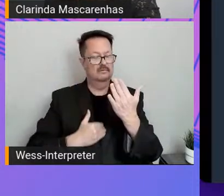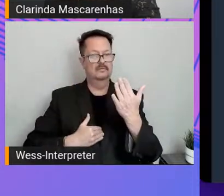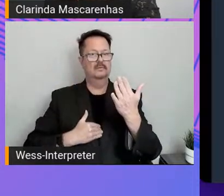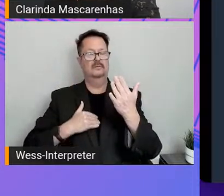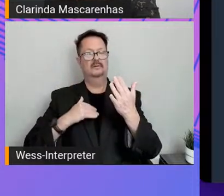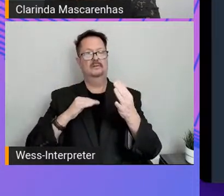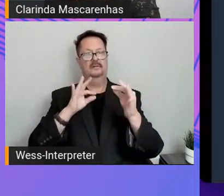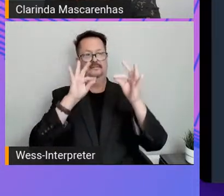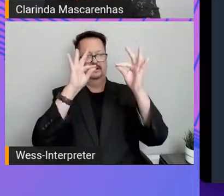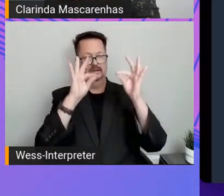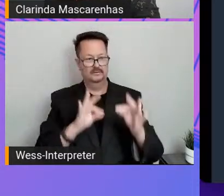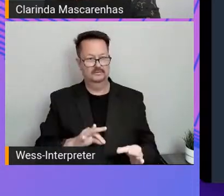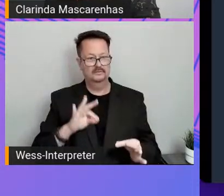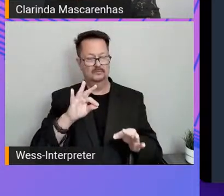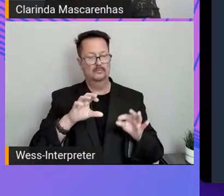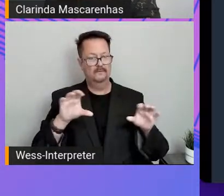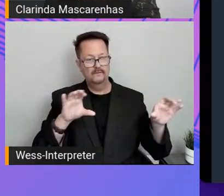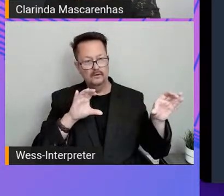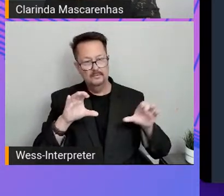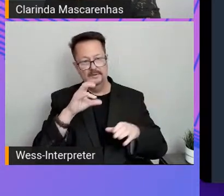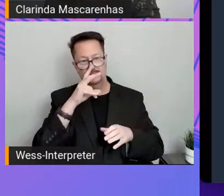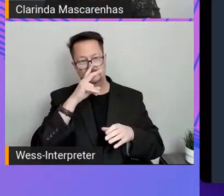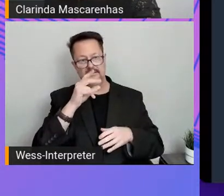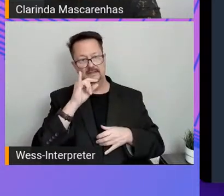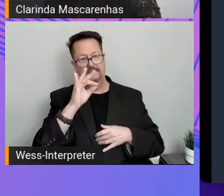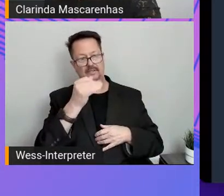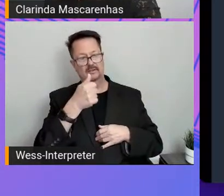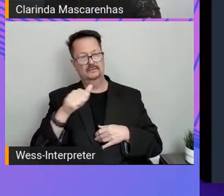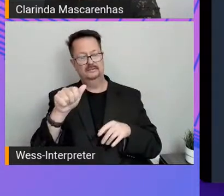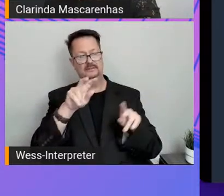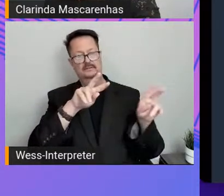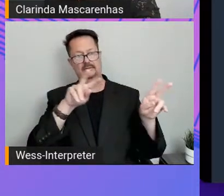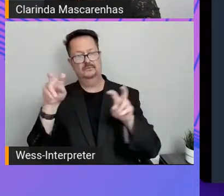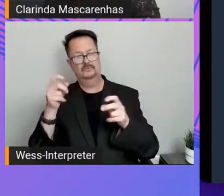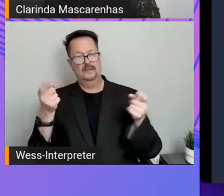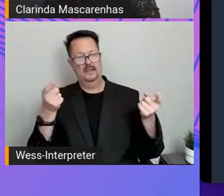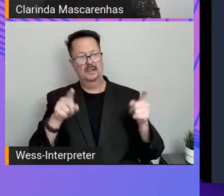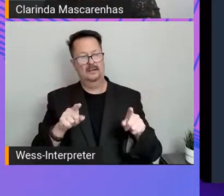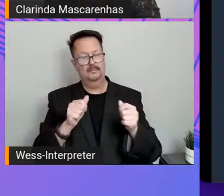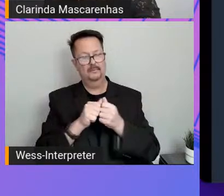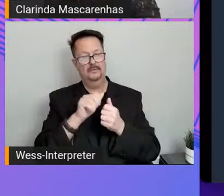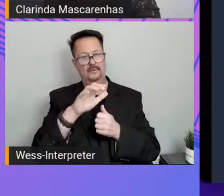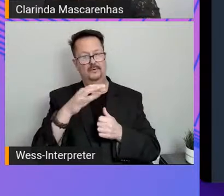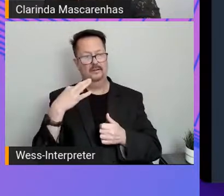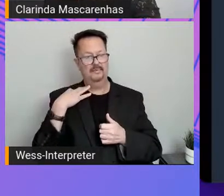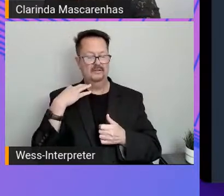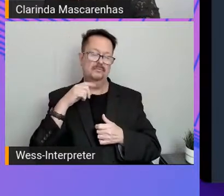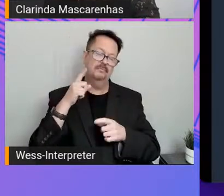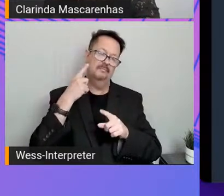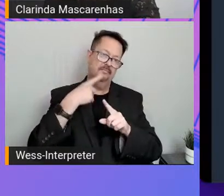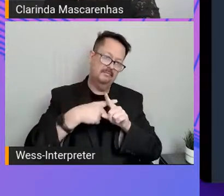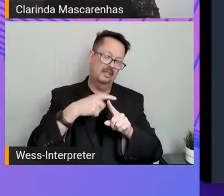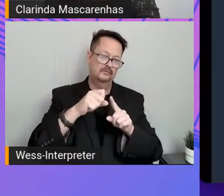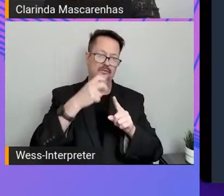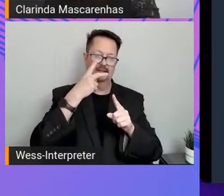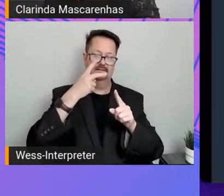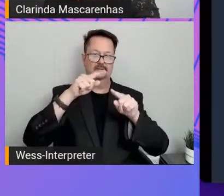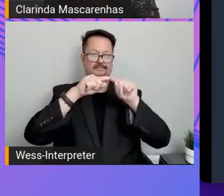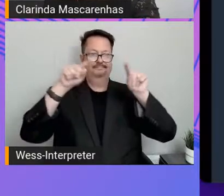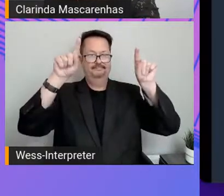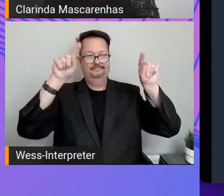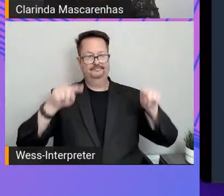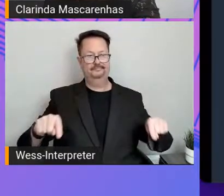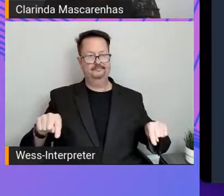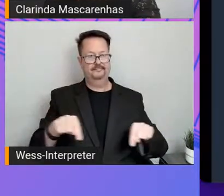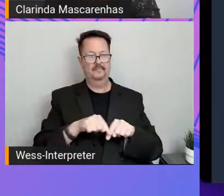allowing you to see if there are any issues going on with your application. And also you can see a service diagram into, a quick view